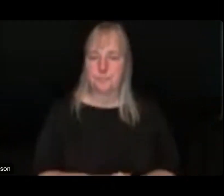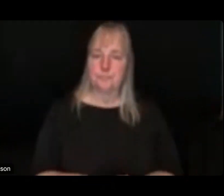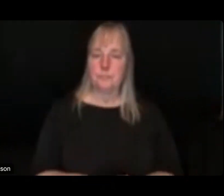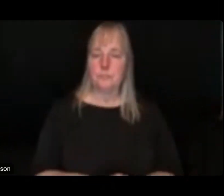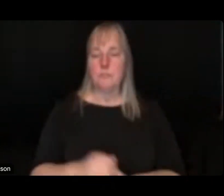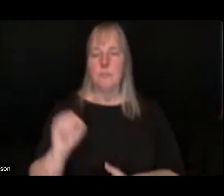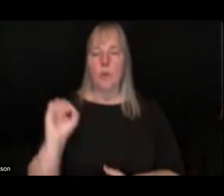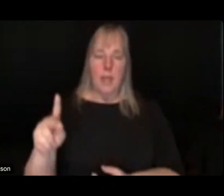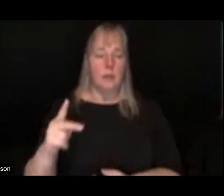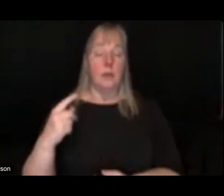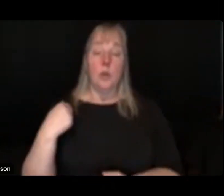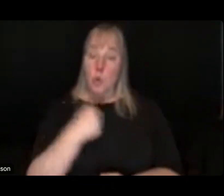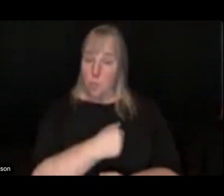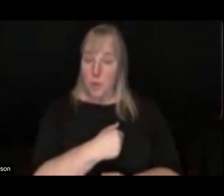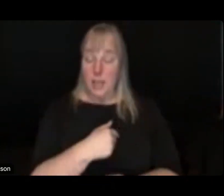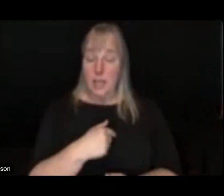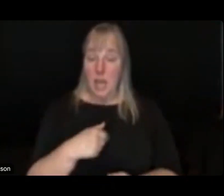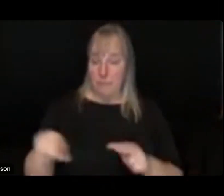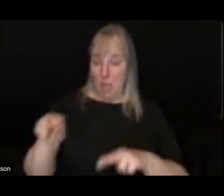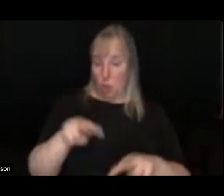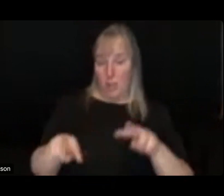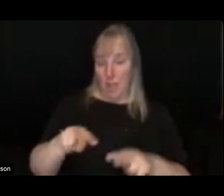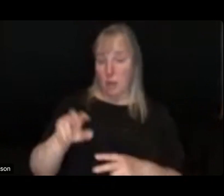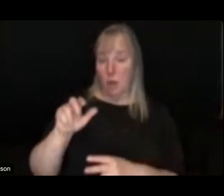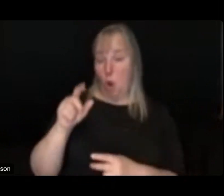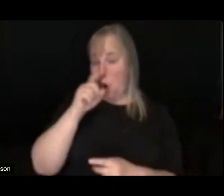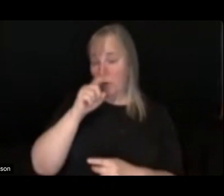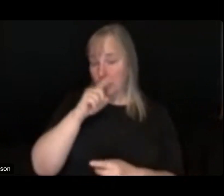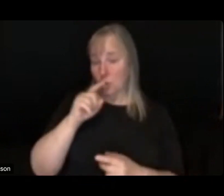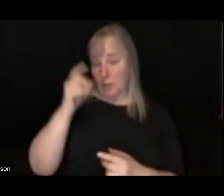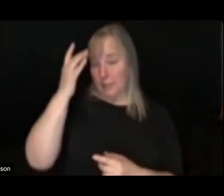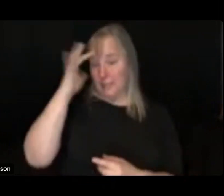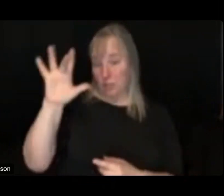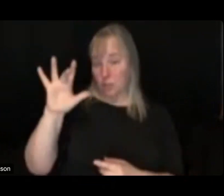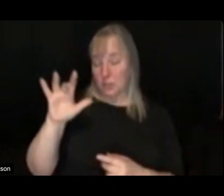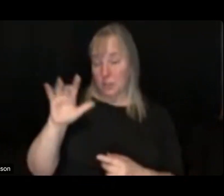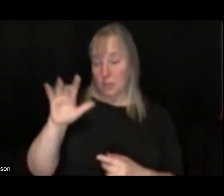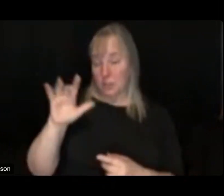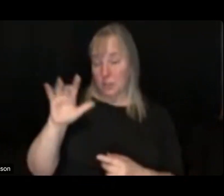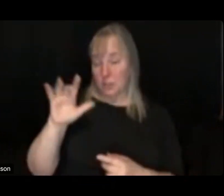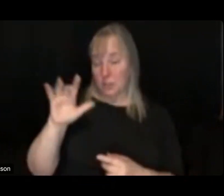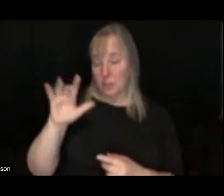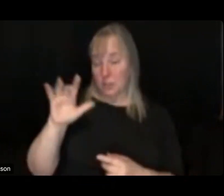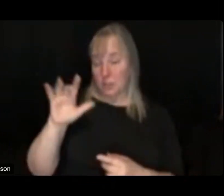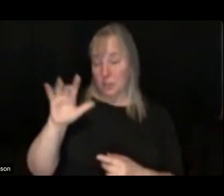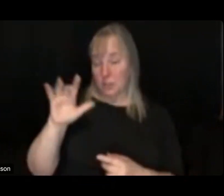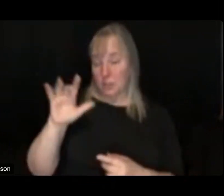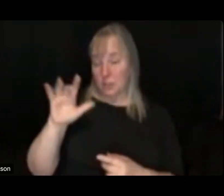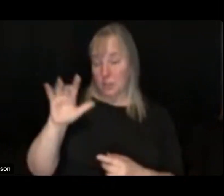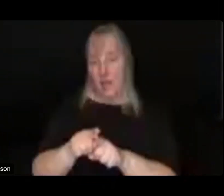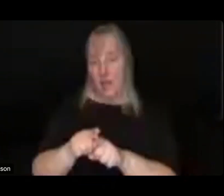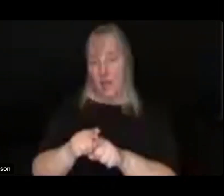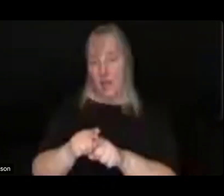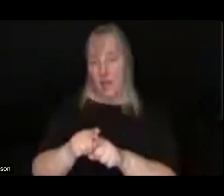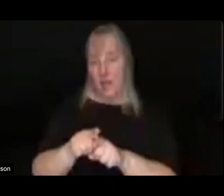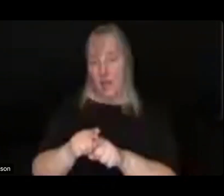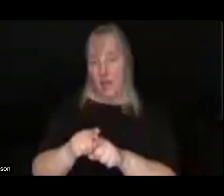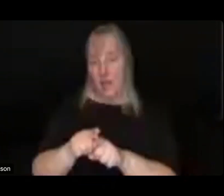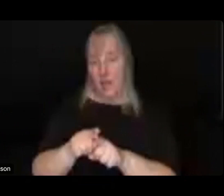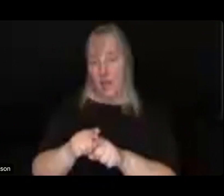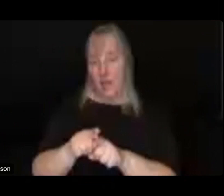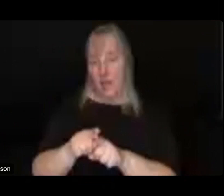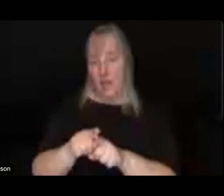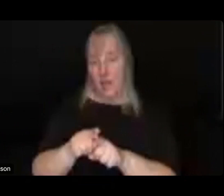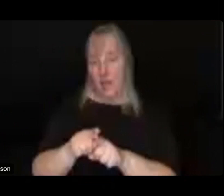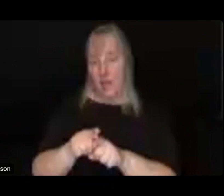So we have kind of been looking at artificial intelligence as like a horizontal, like that goes across all industries, right? It's basically there because people